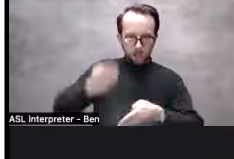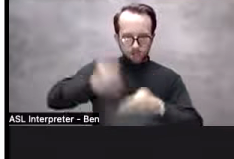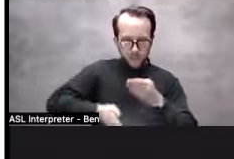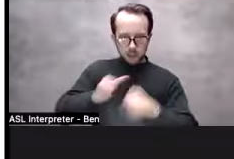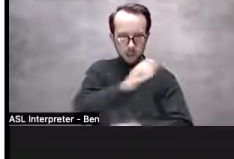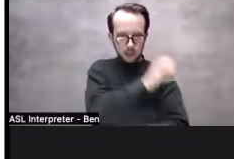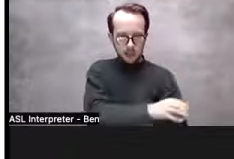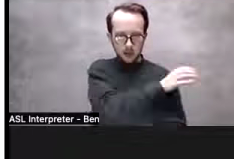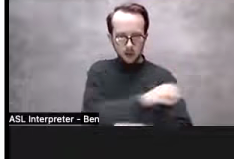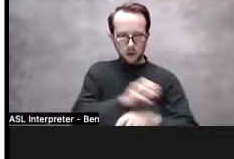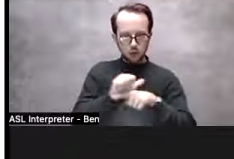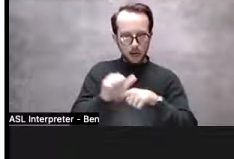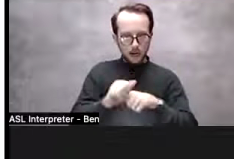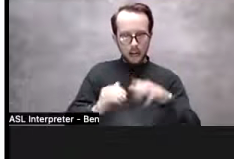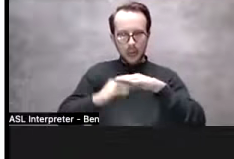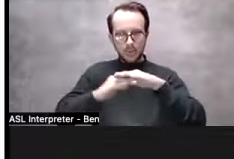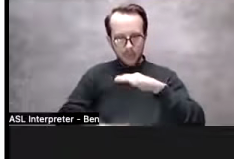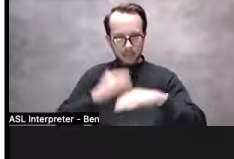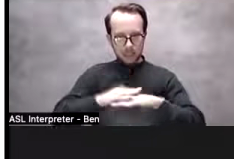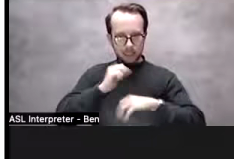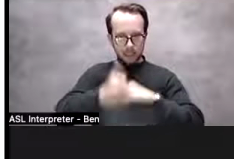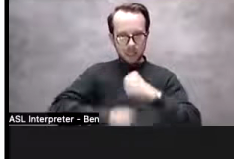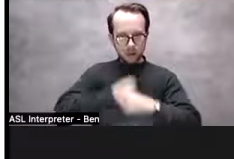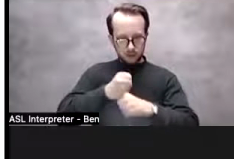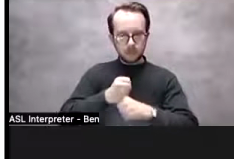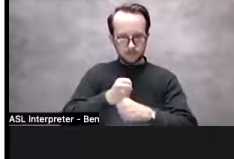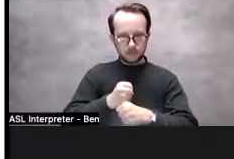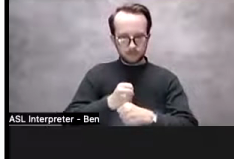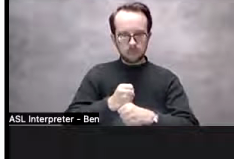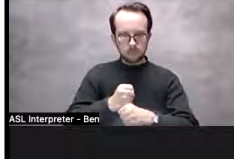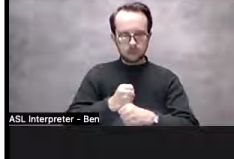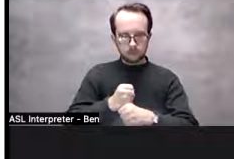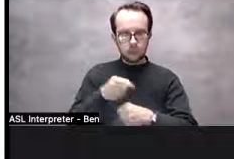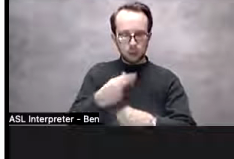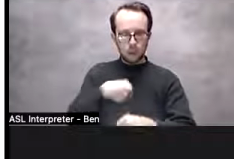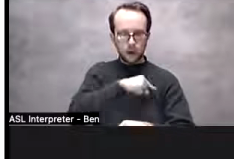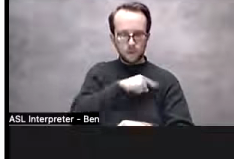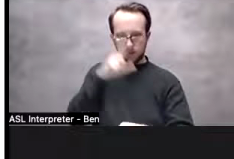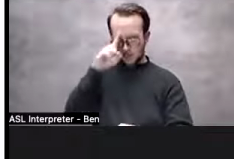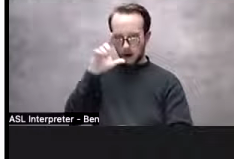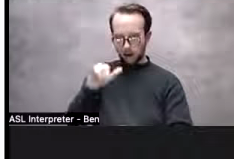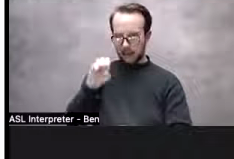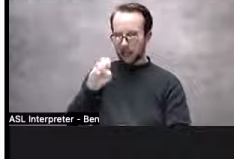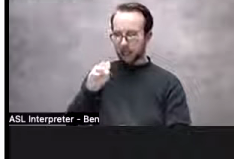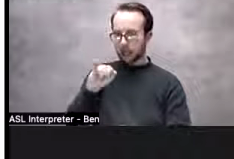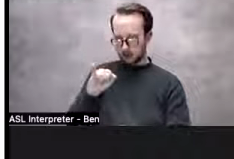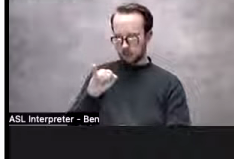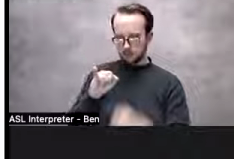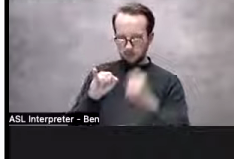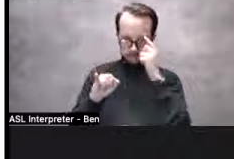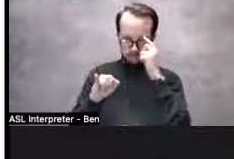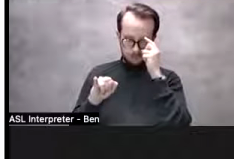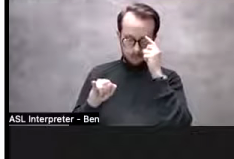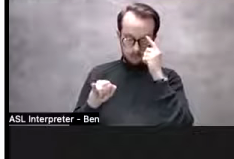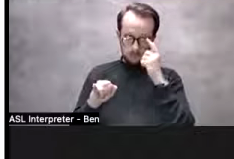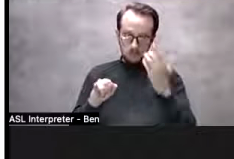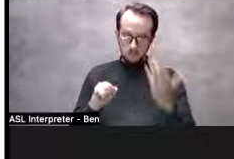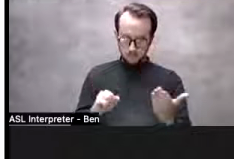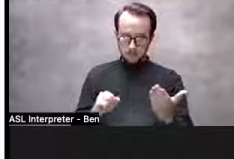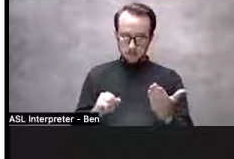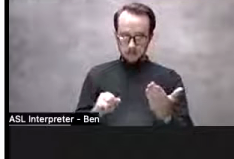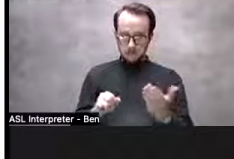training, then you qualify for ESI status. Okay. Now, in terms of this